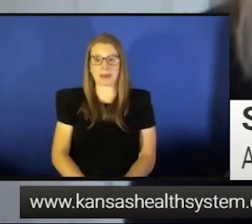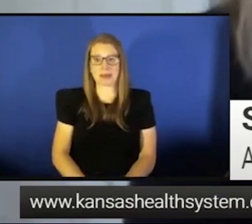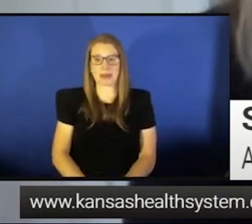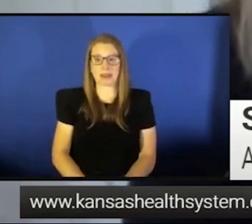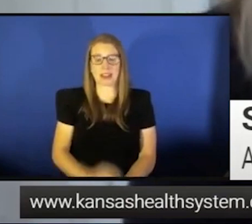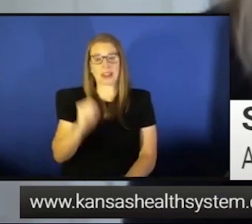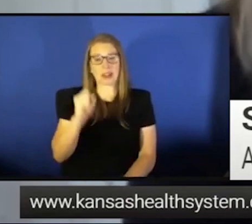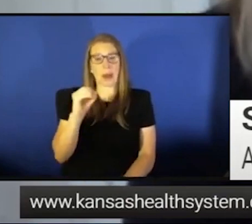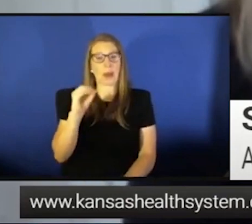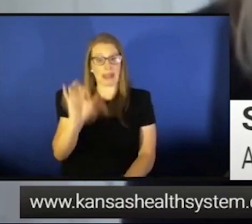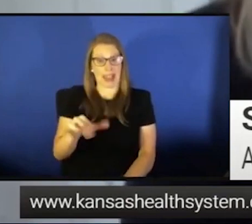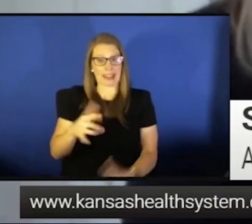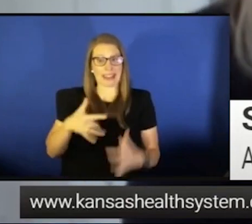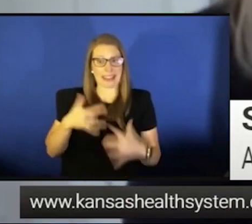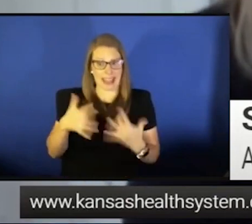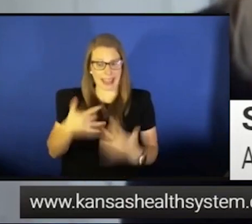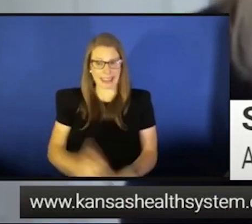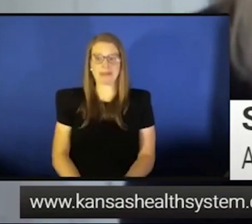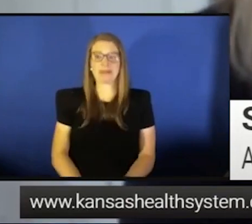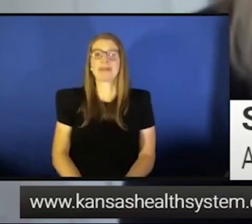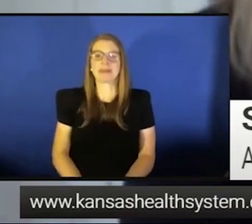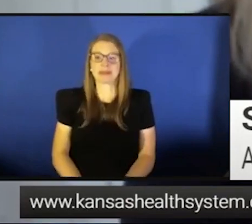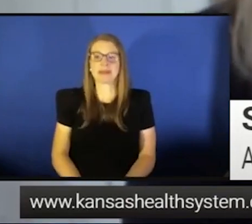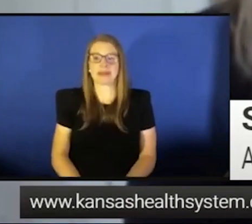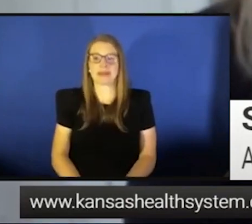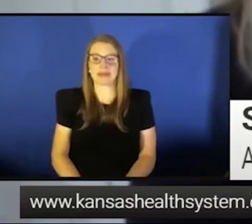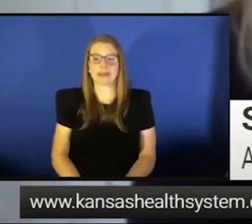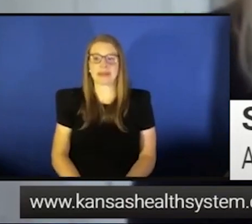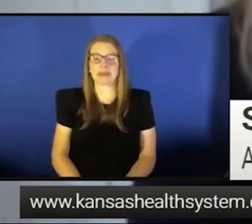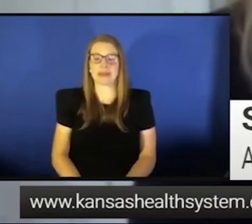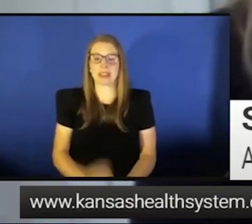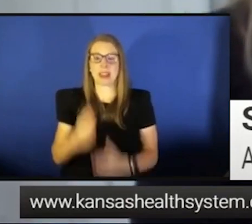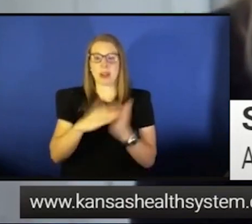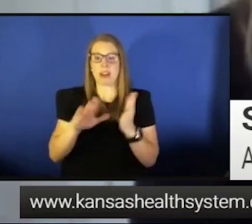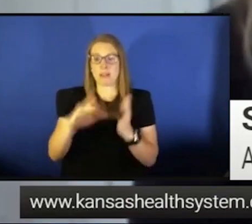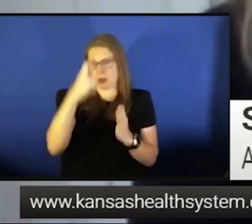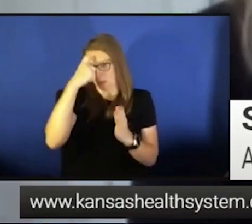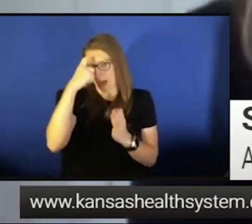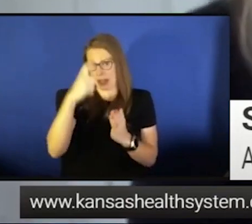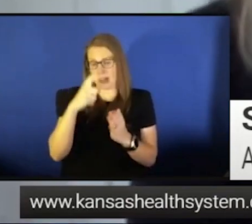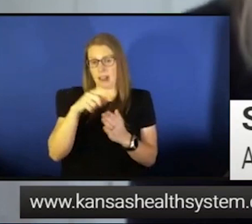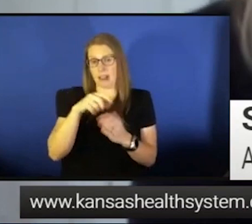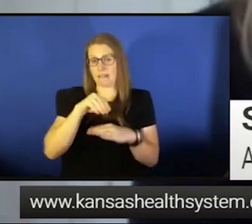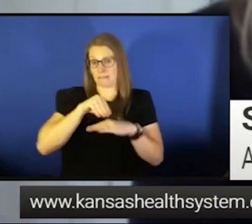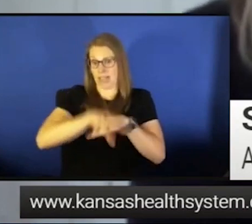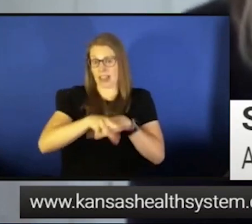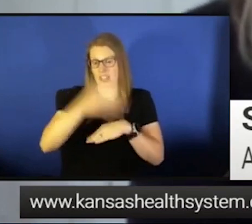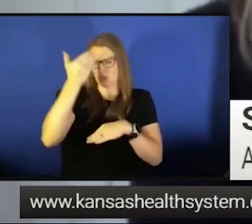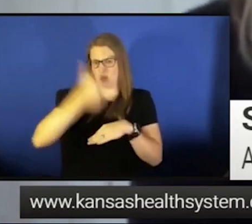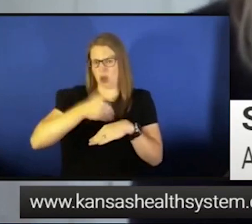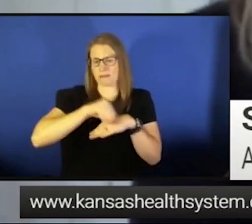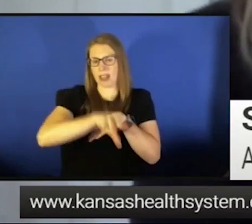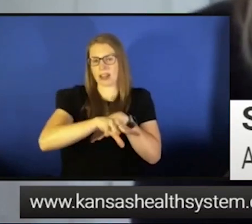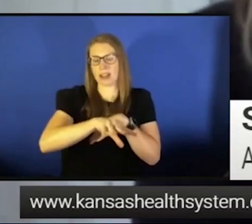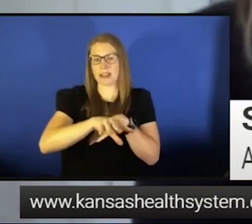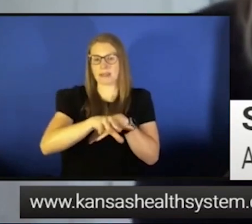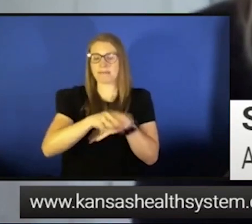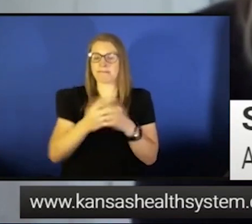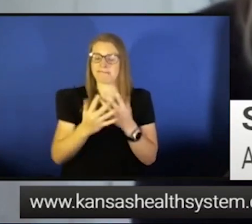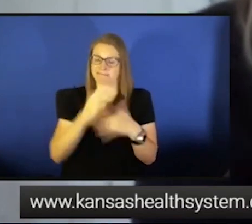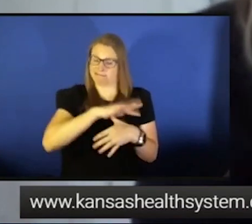an exciting thing. The part of her brain that was affected by her stroke